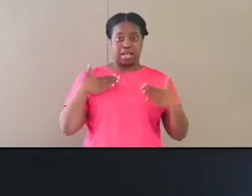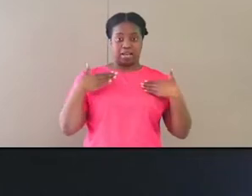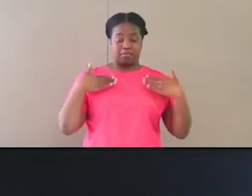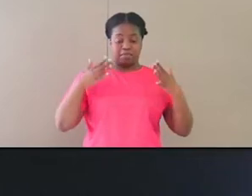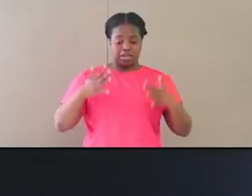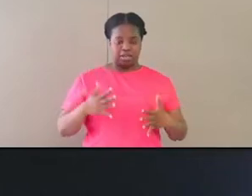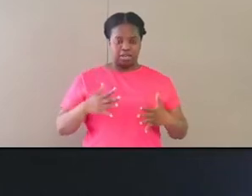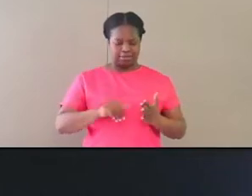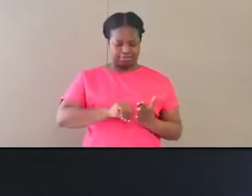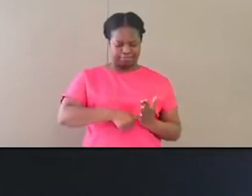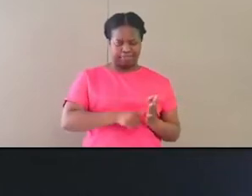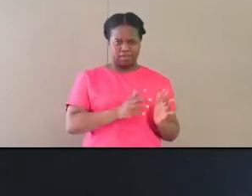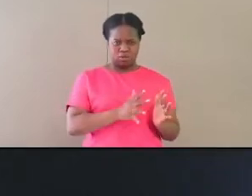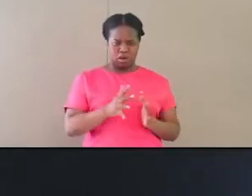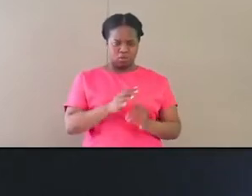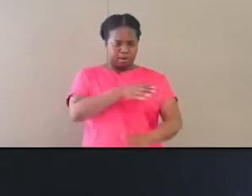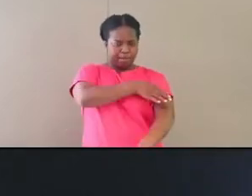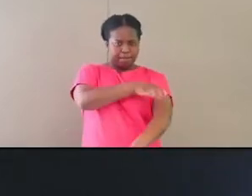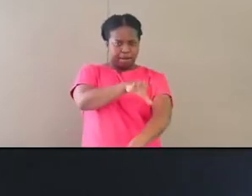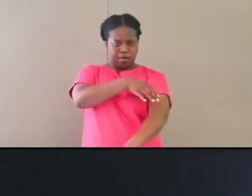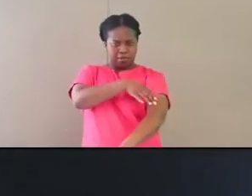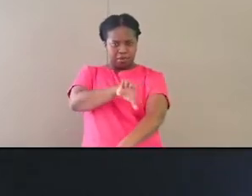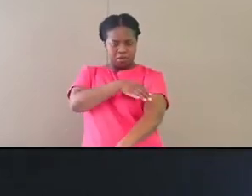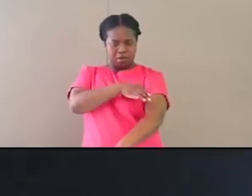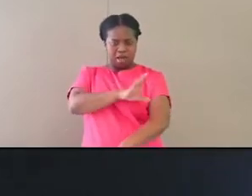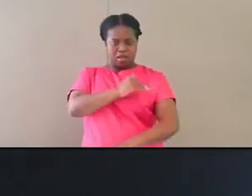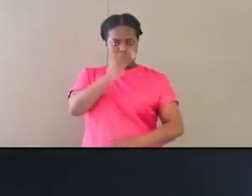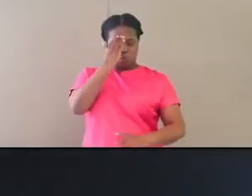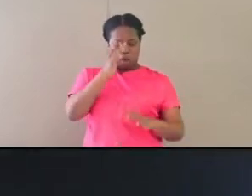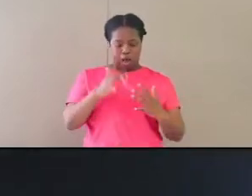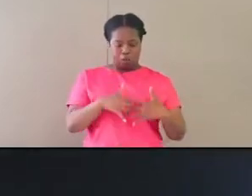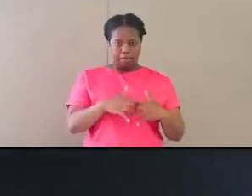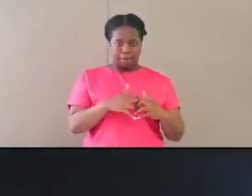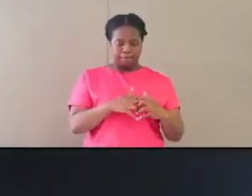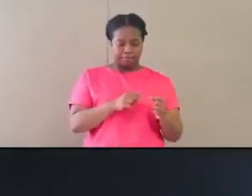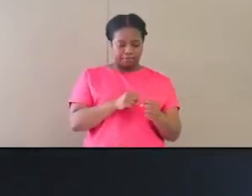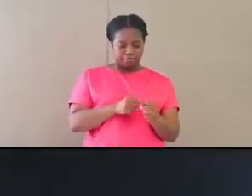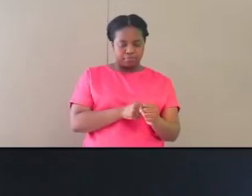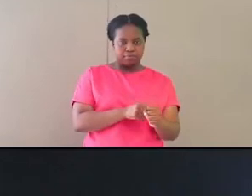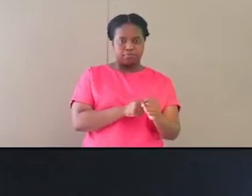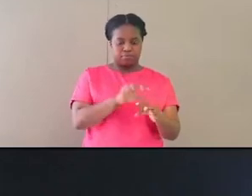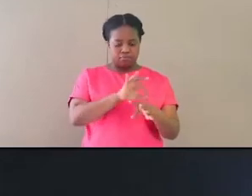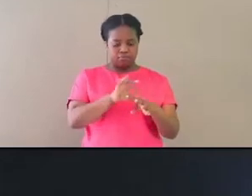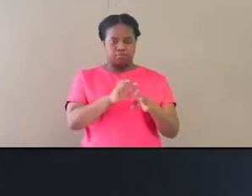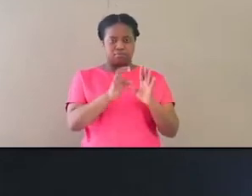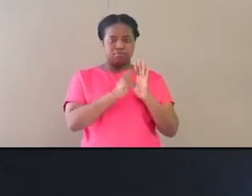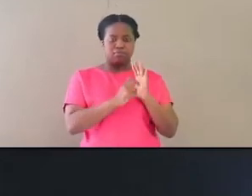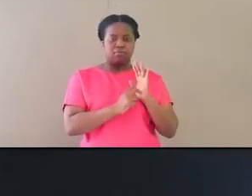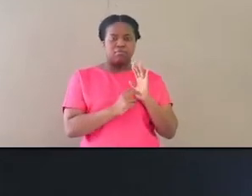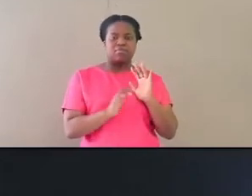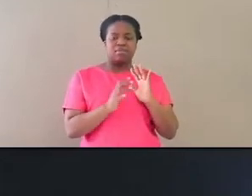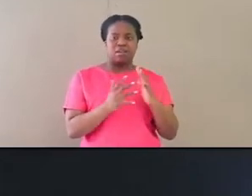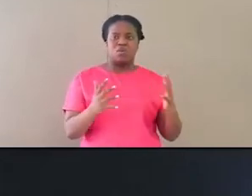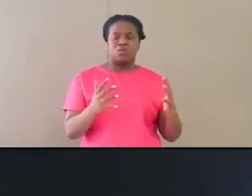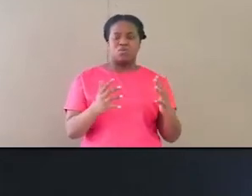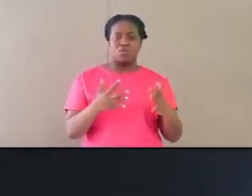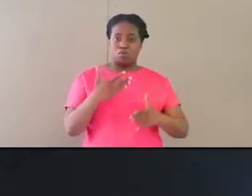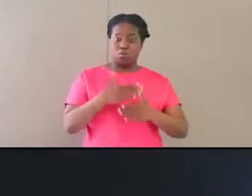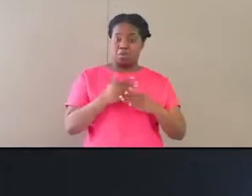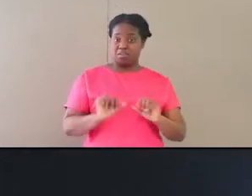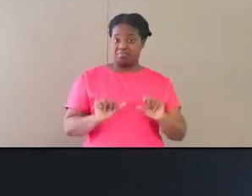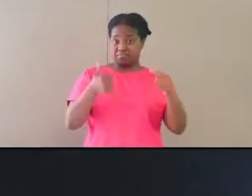empowered to ensure that the institutions are governed in a manner that is excellent